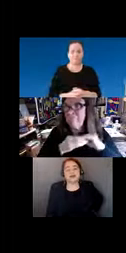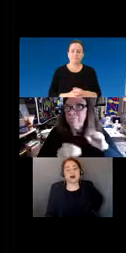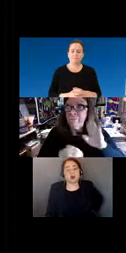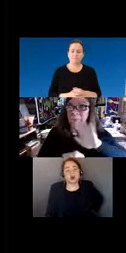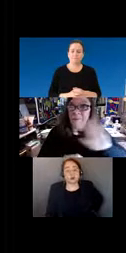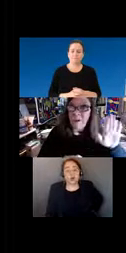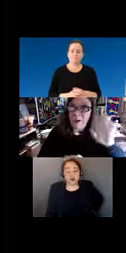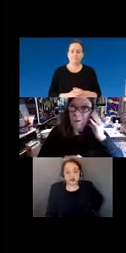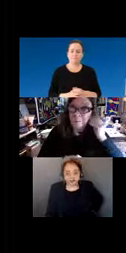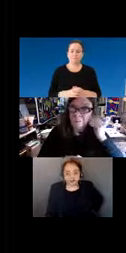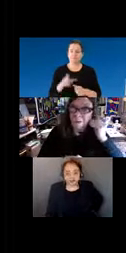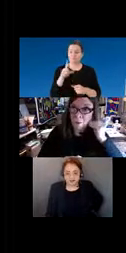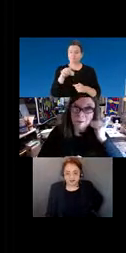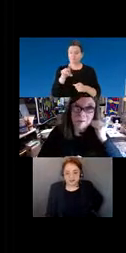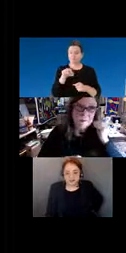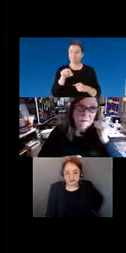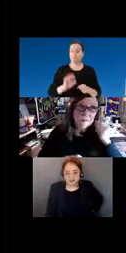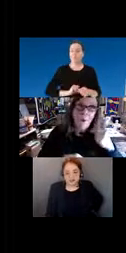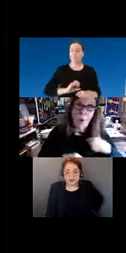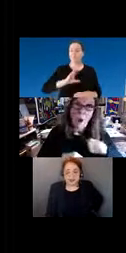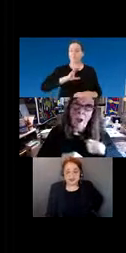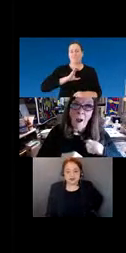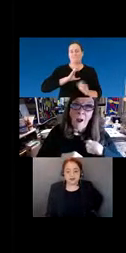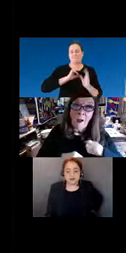This is artwork from CODIS.